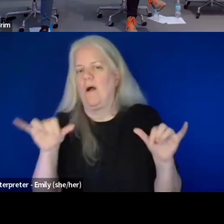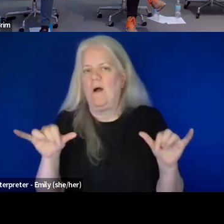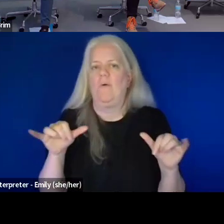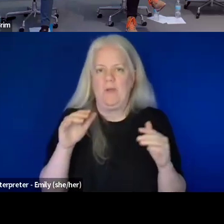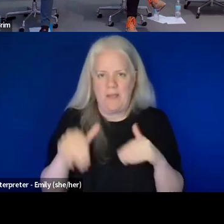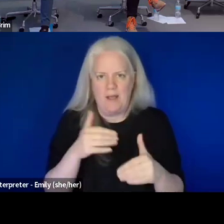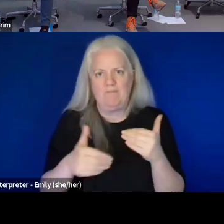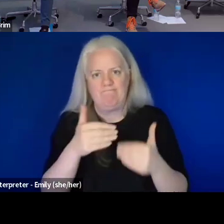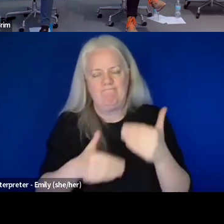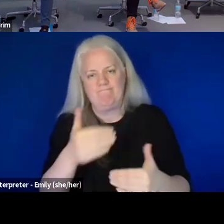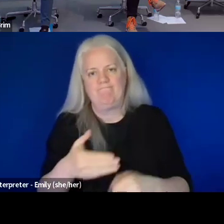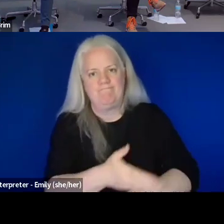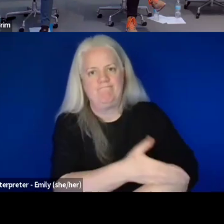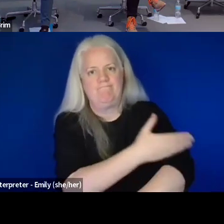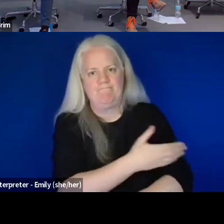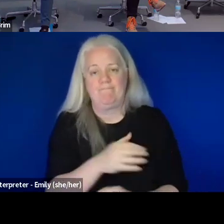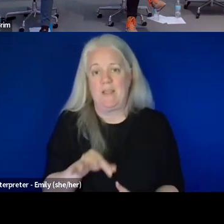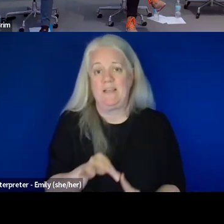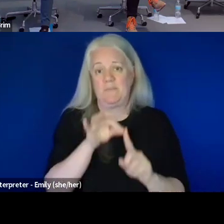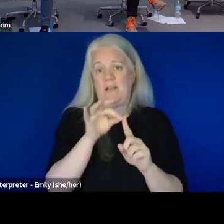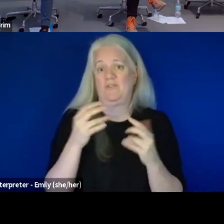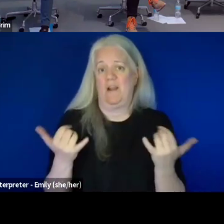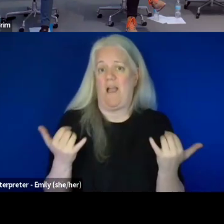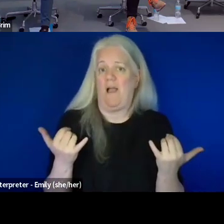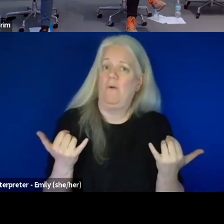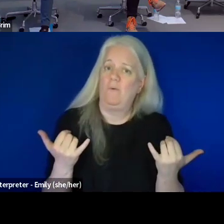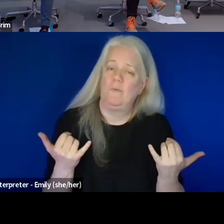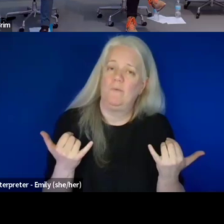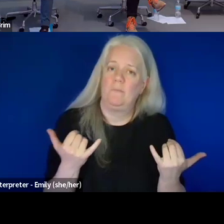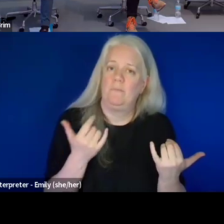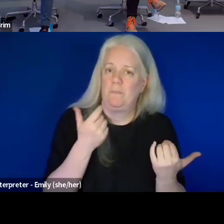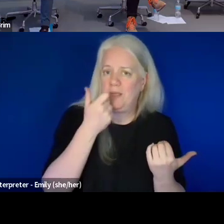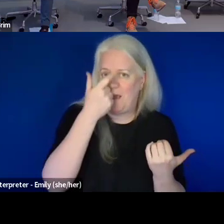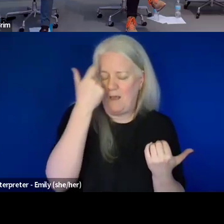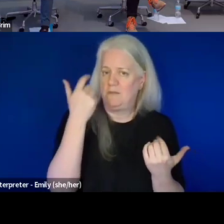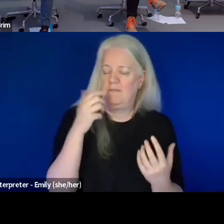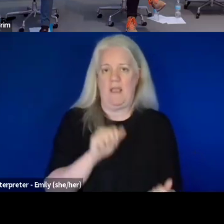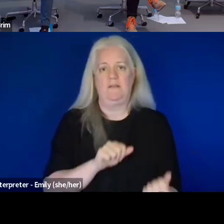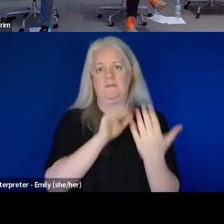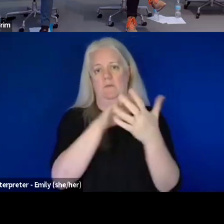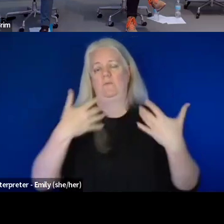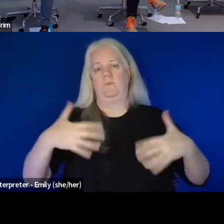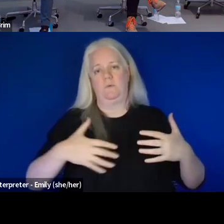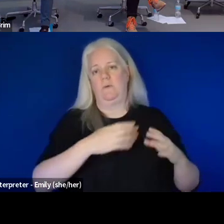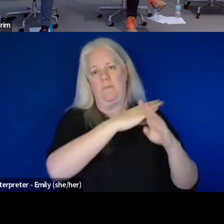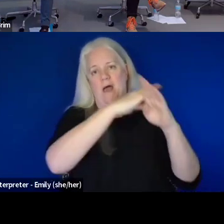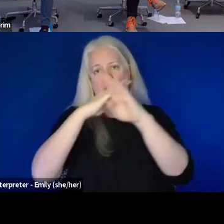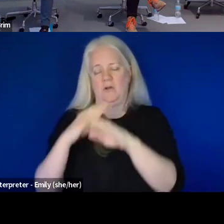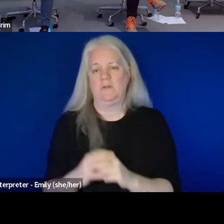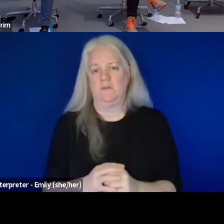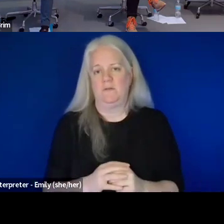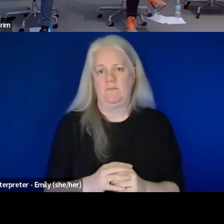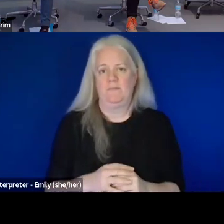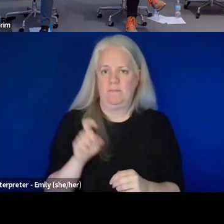move the needle forward, especially in times like these where we do face unprecedented barriers. How do we continue